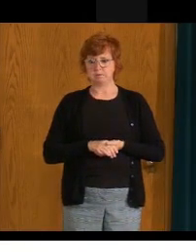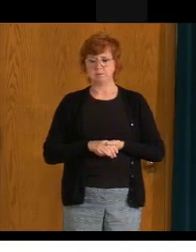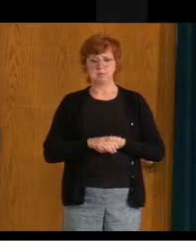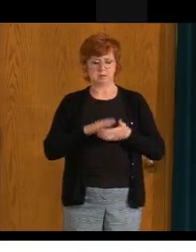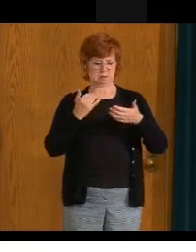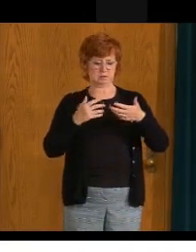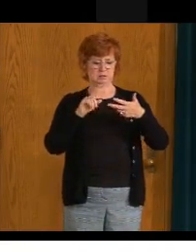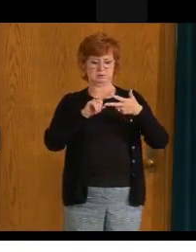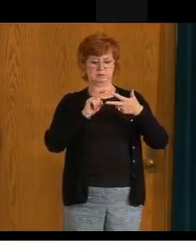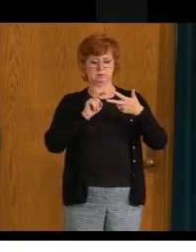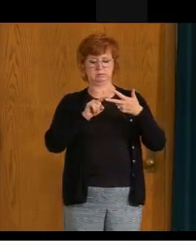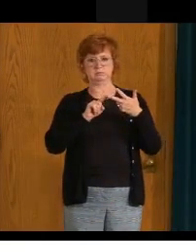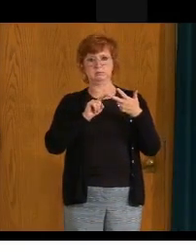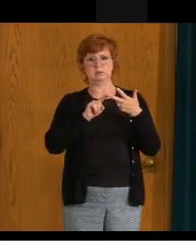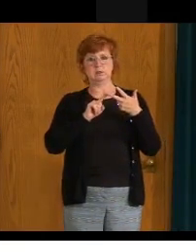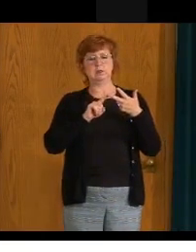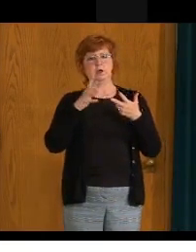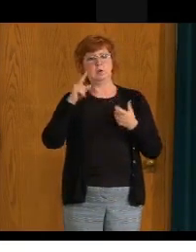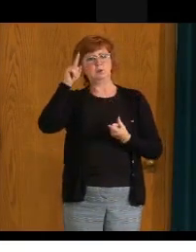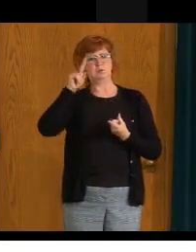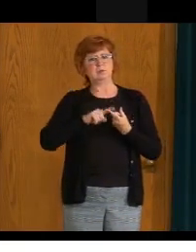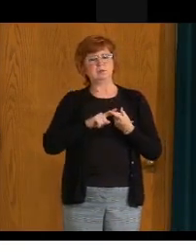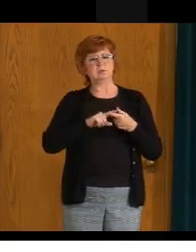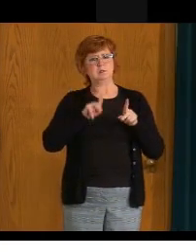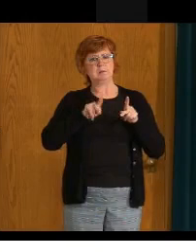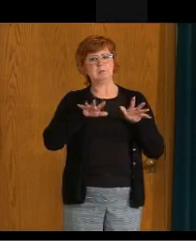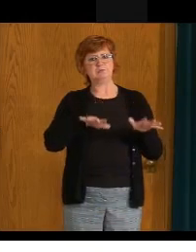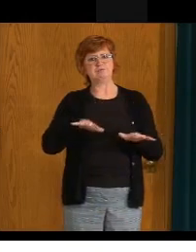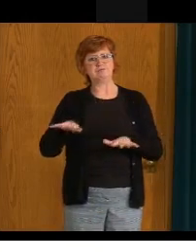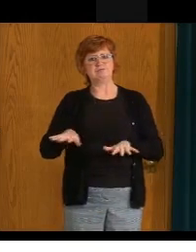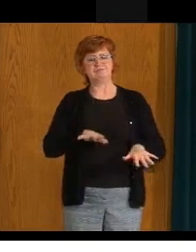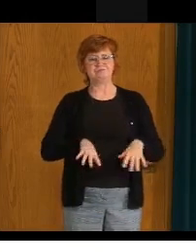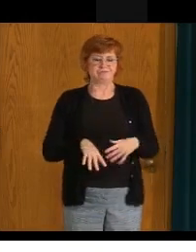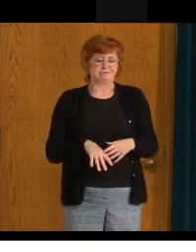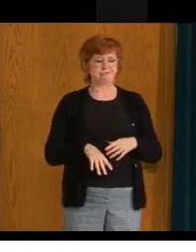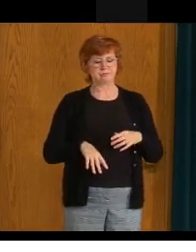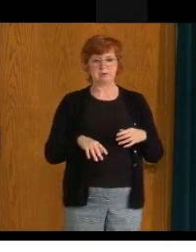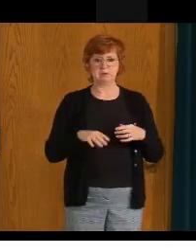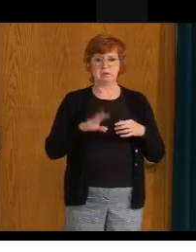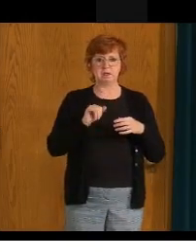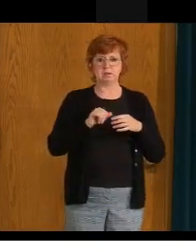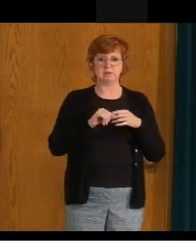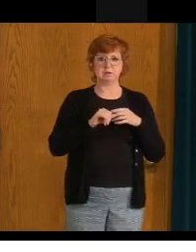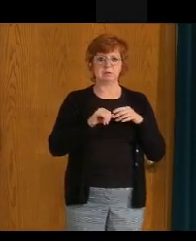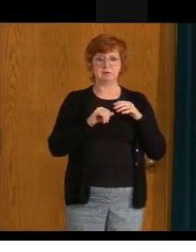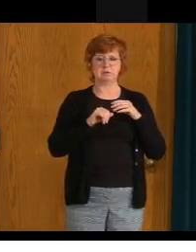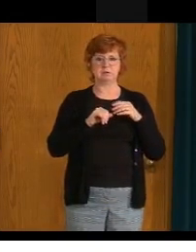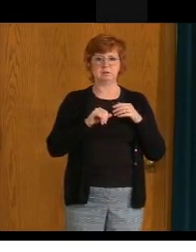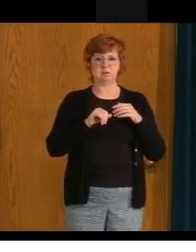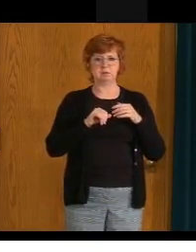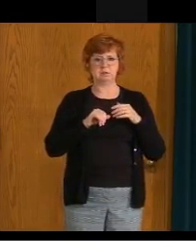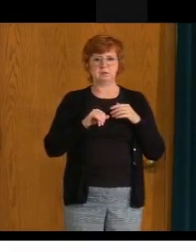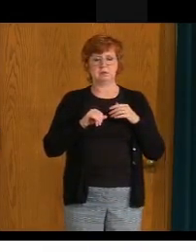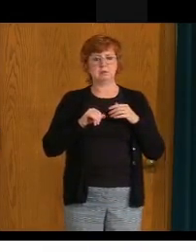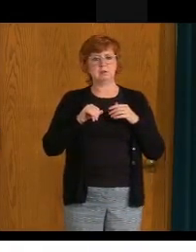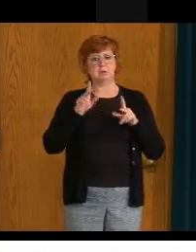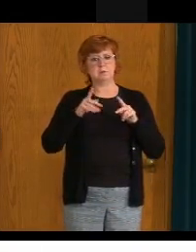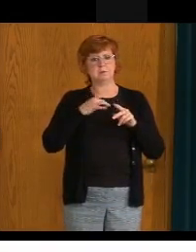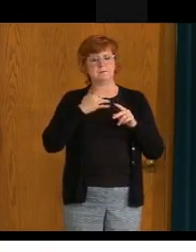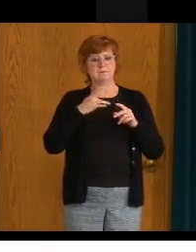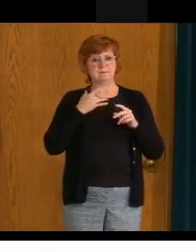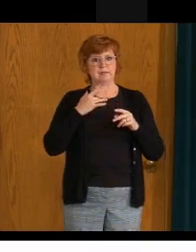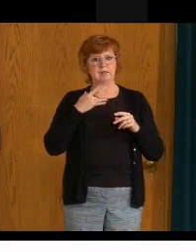complacency. One of the primary things is to increase our communications about the health risks of going unvaccinated,